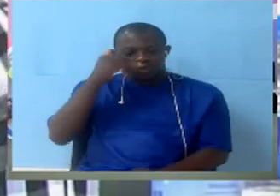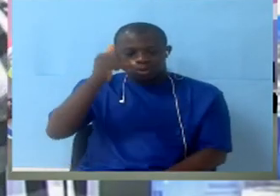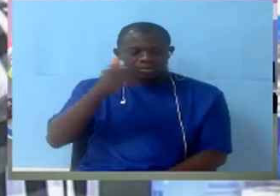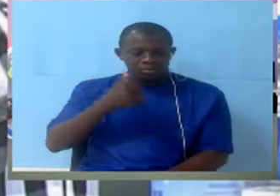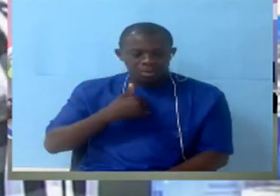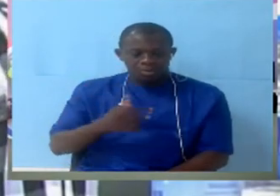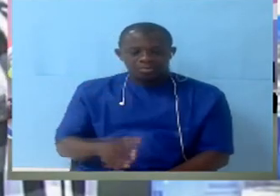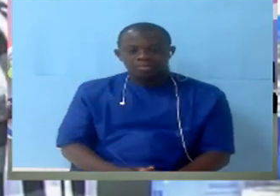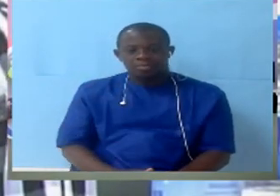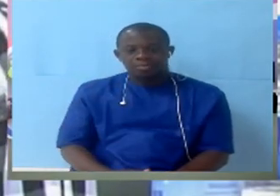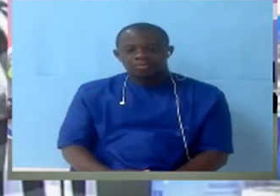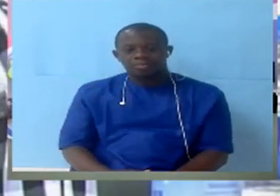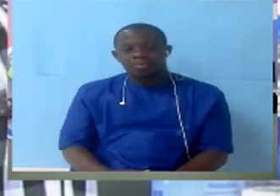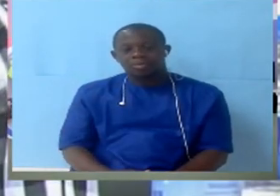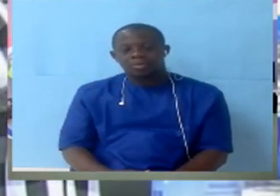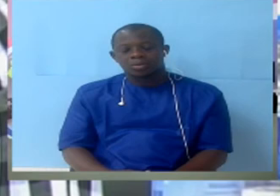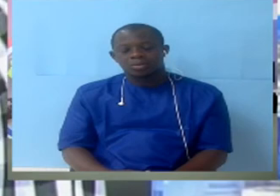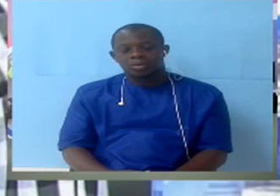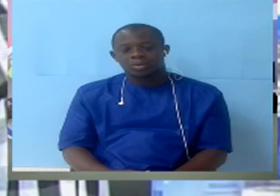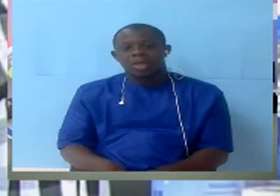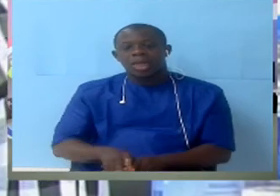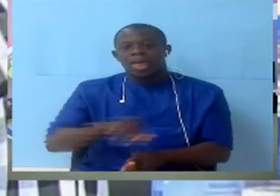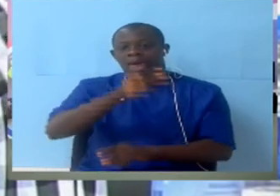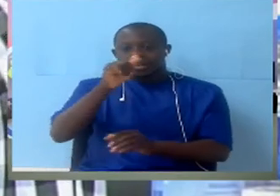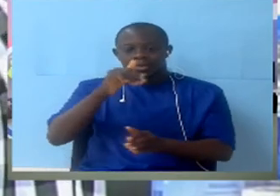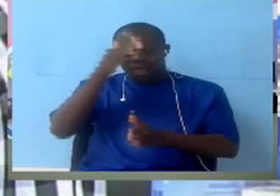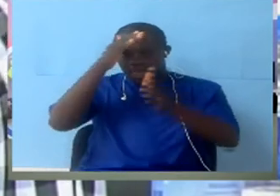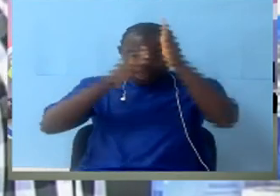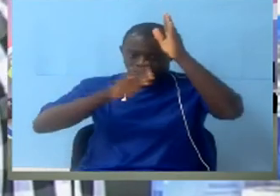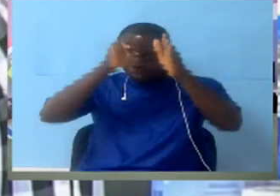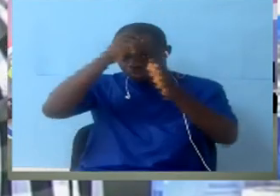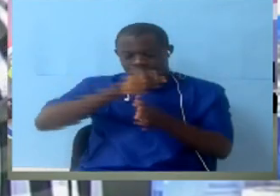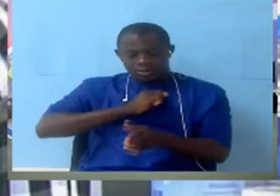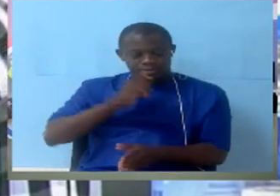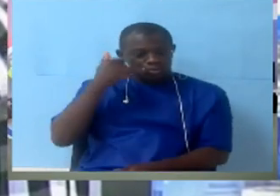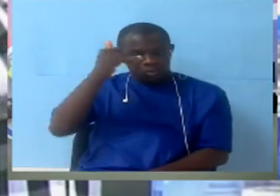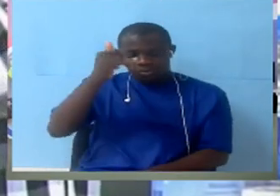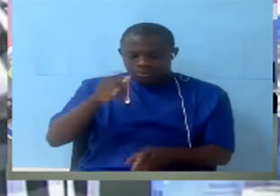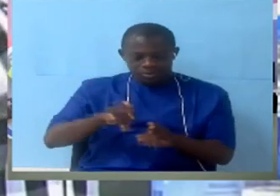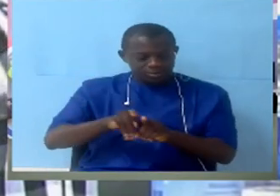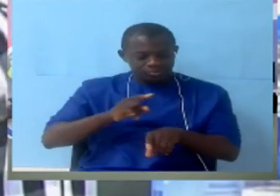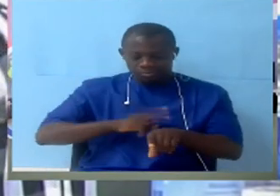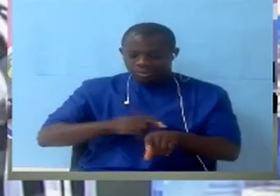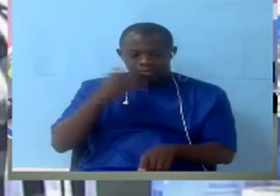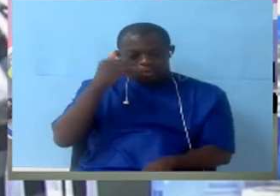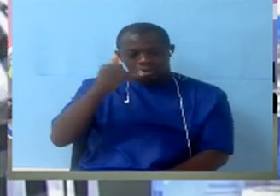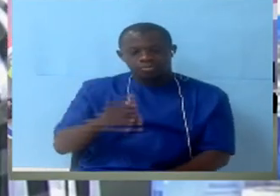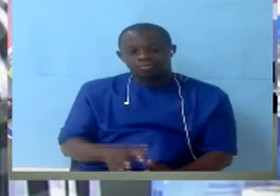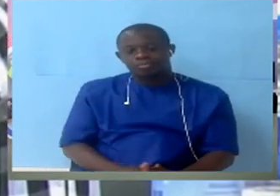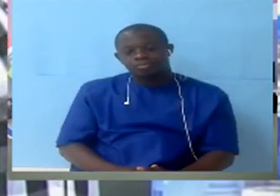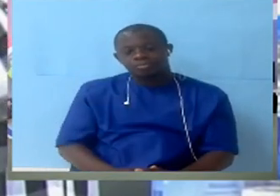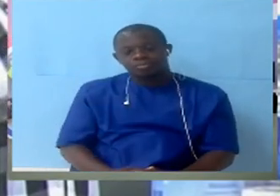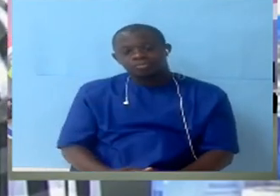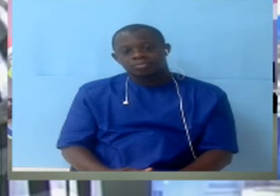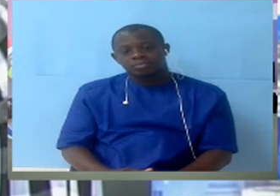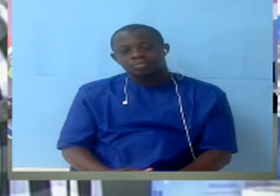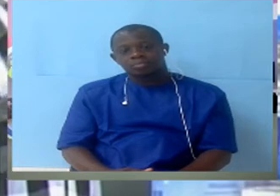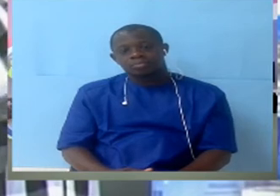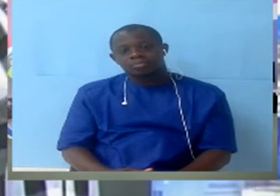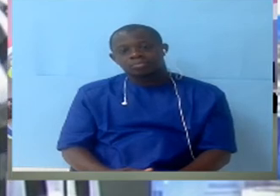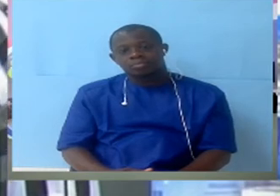The military police young called at the same time. At the same time, the military police called me. At the same time, so more do inform